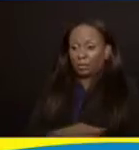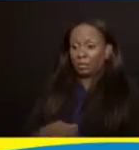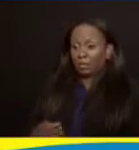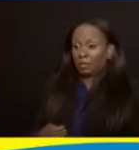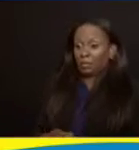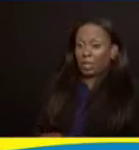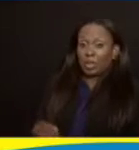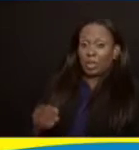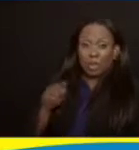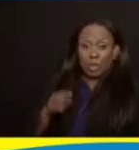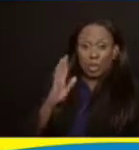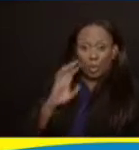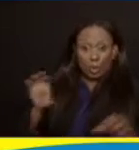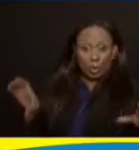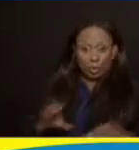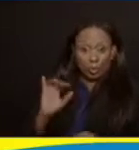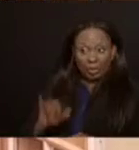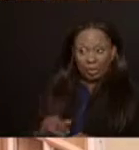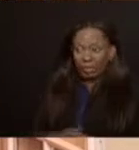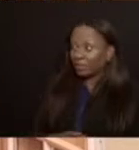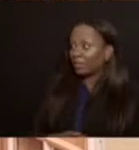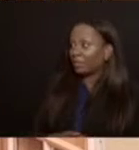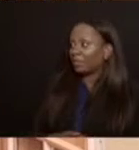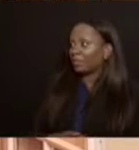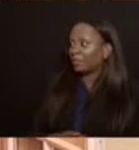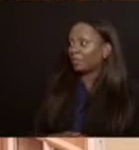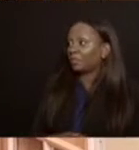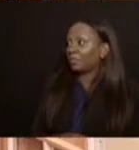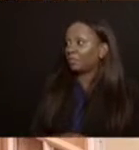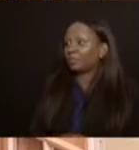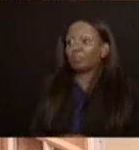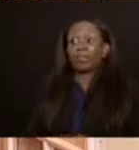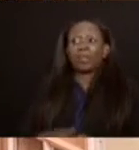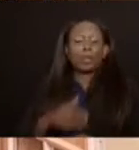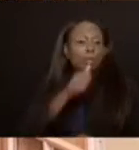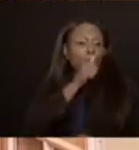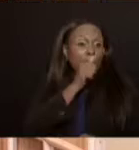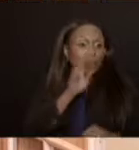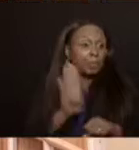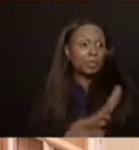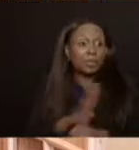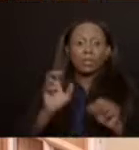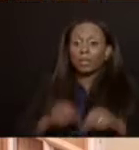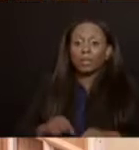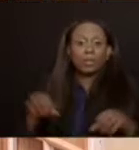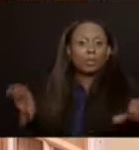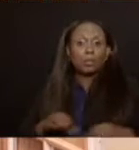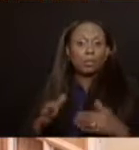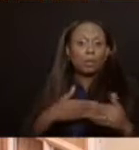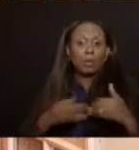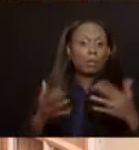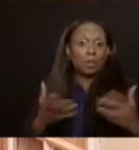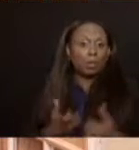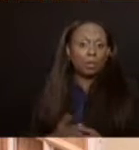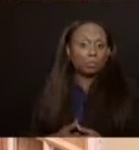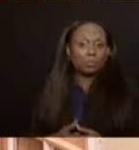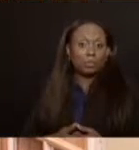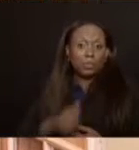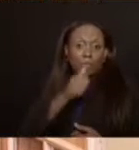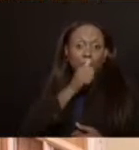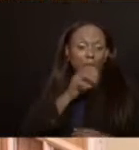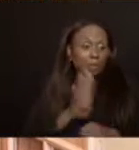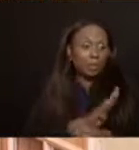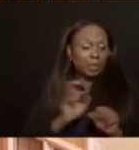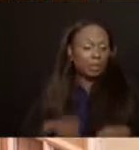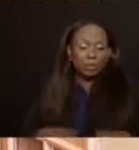encourage vaccination? Members of the private sector are free to do what they want to do with respect to encouraging persons.